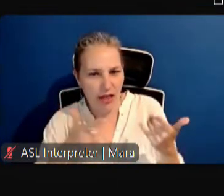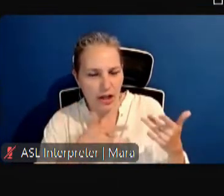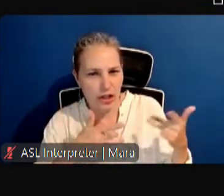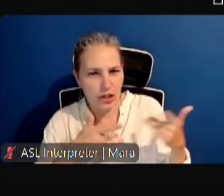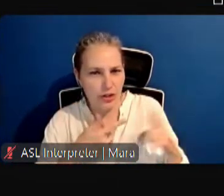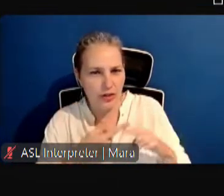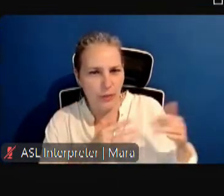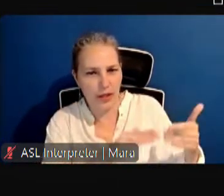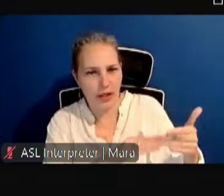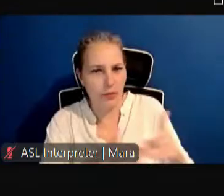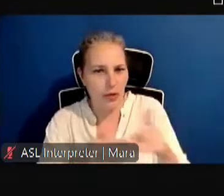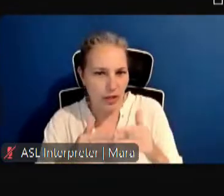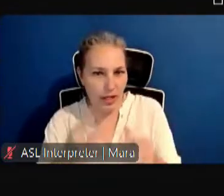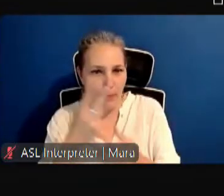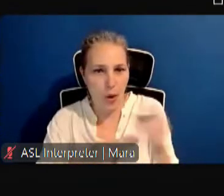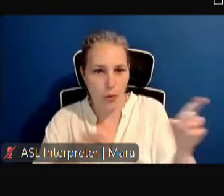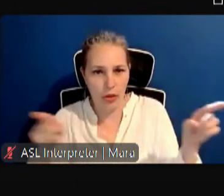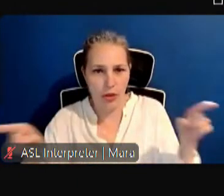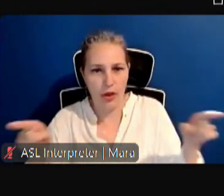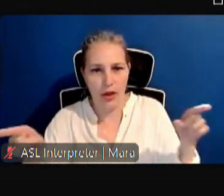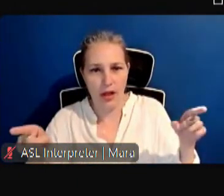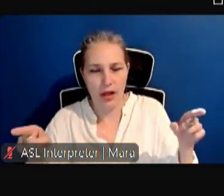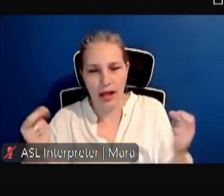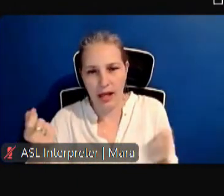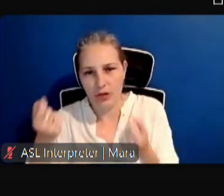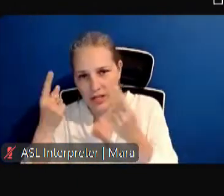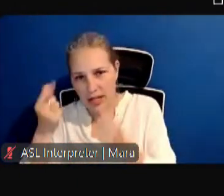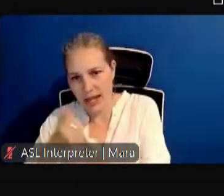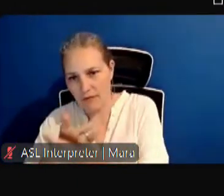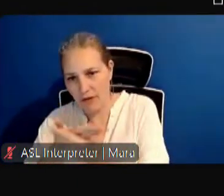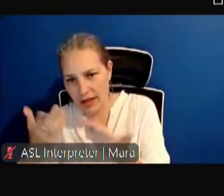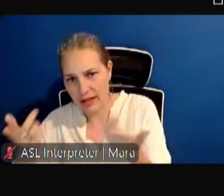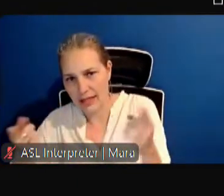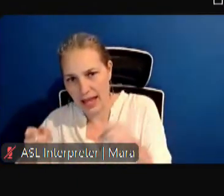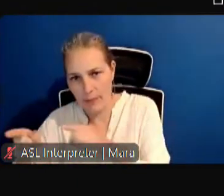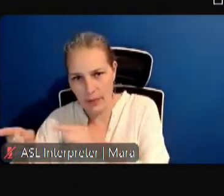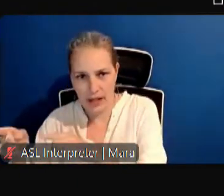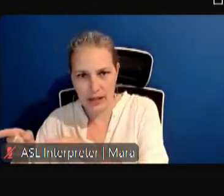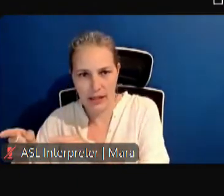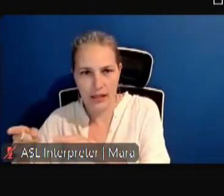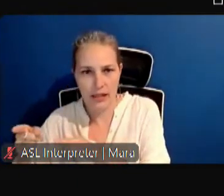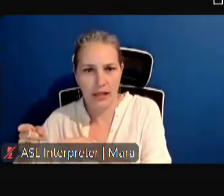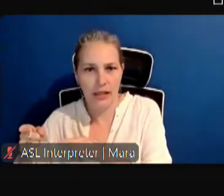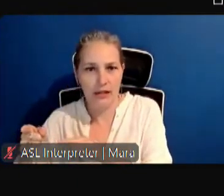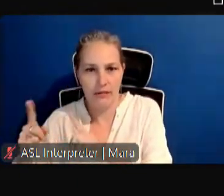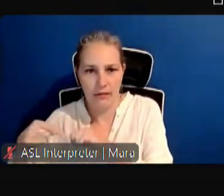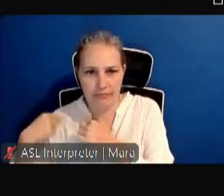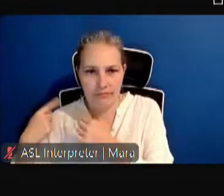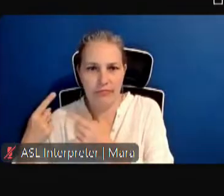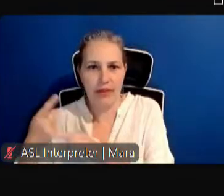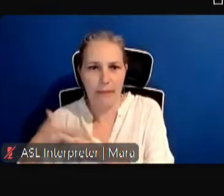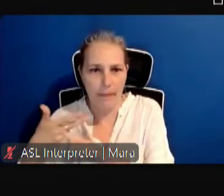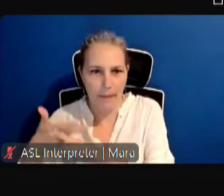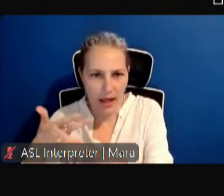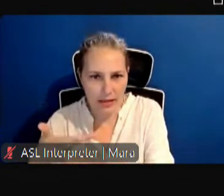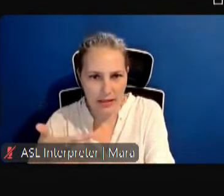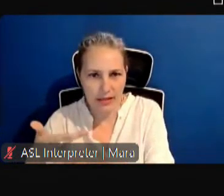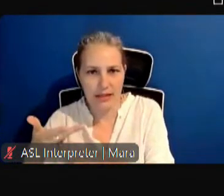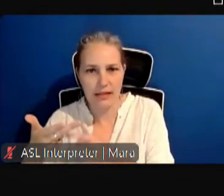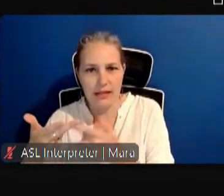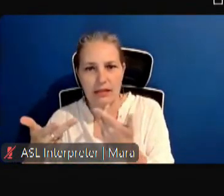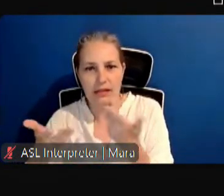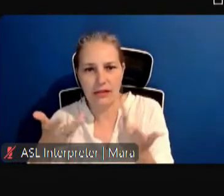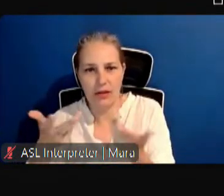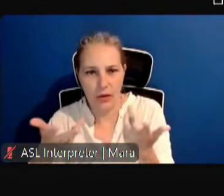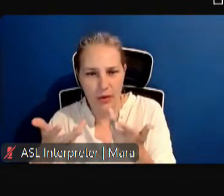into consideration what you all have been through over the last several months. And we believe